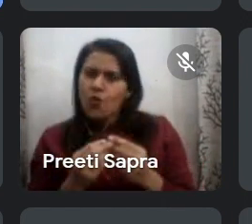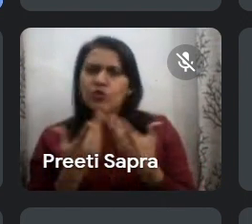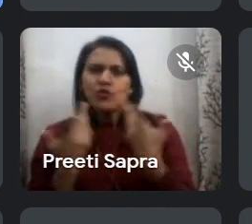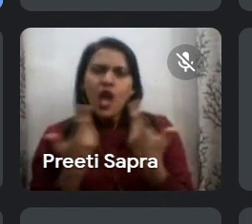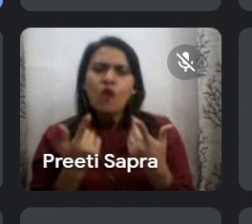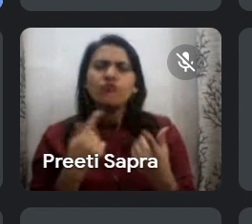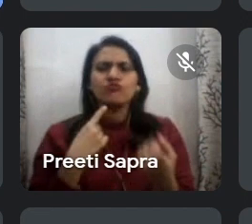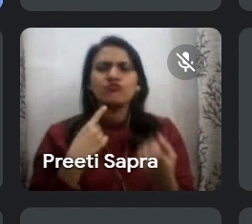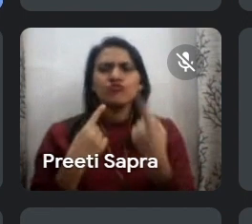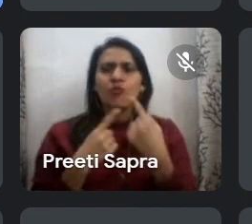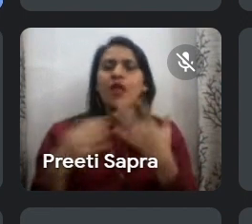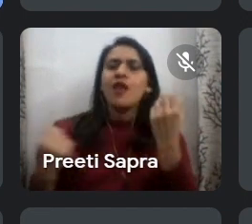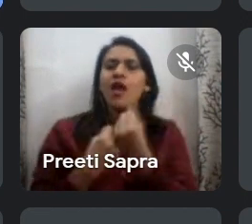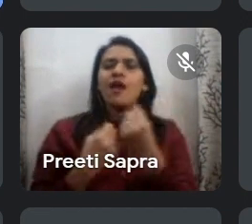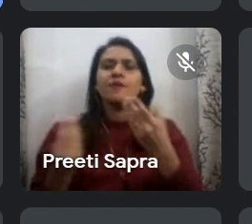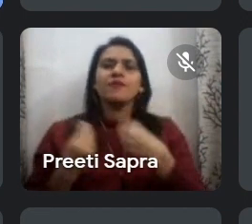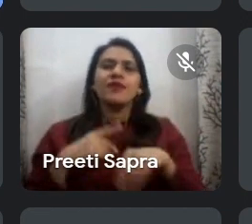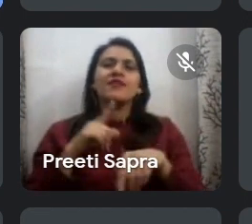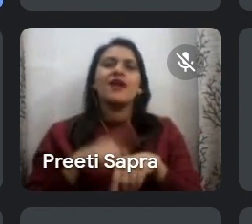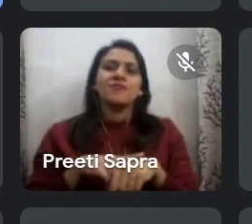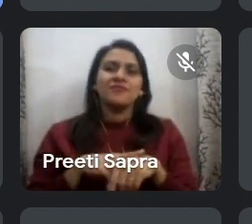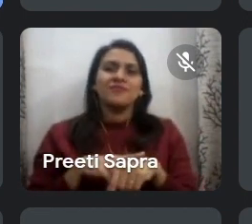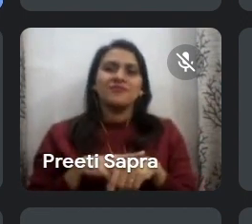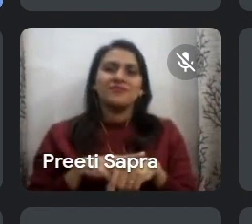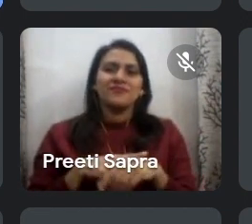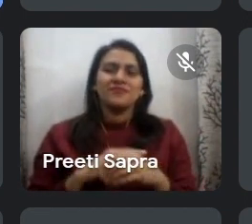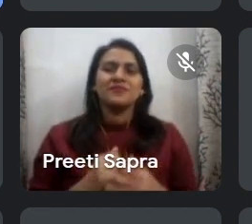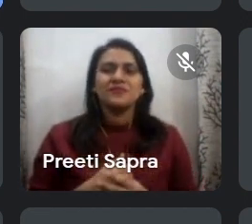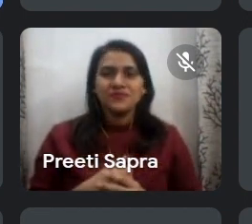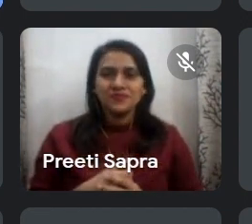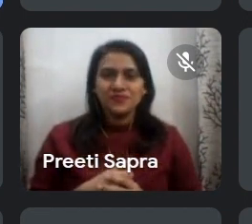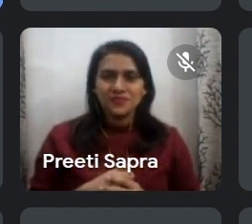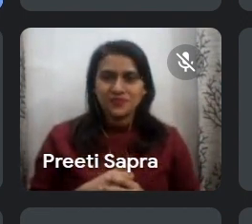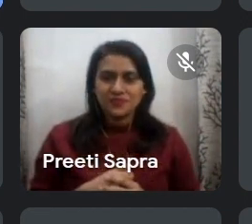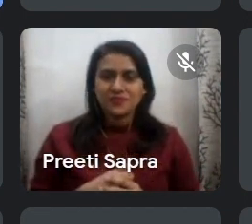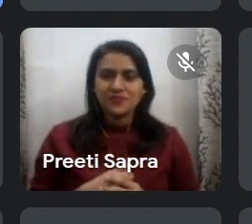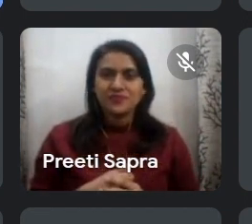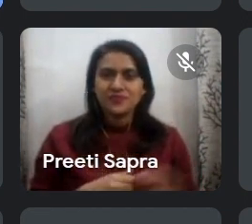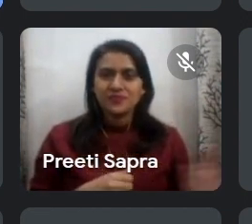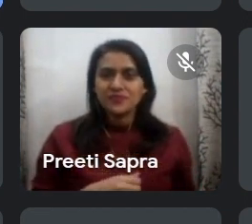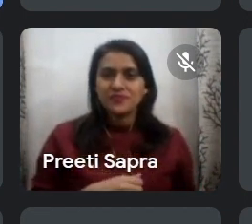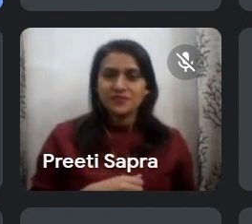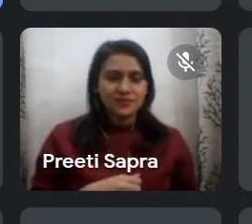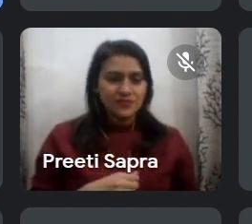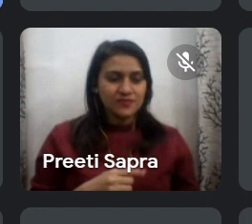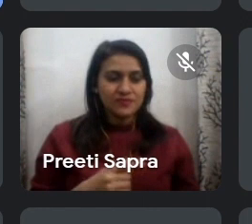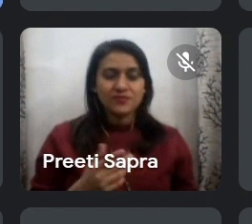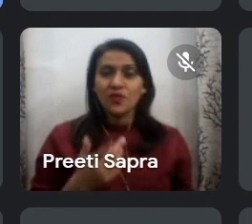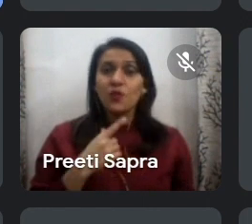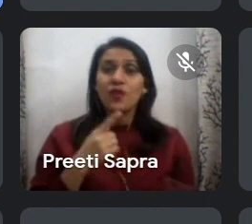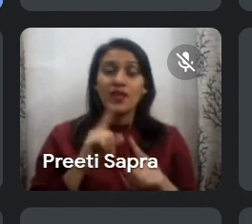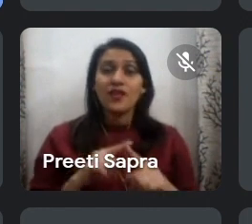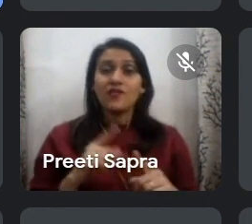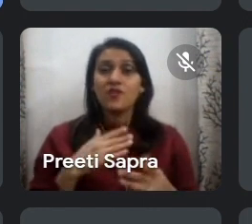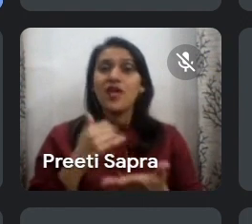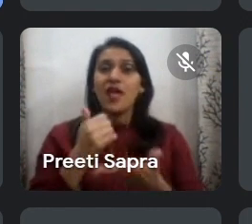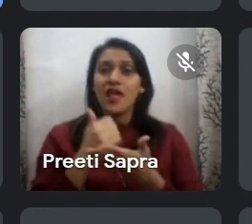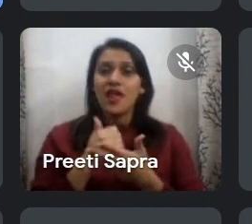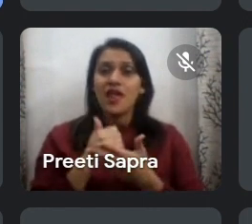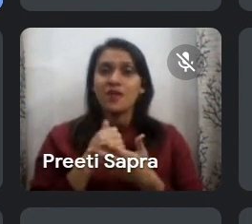and take time for ourselves. So the final thing is to ask, okay, when does one have time to do all of these things? When does